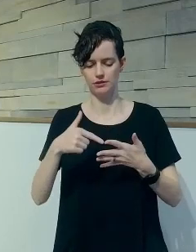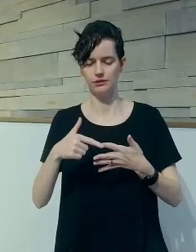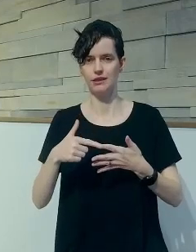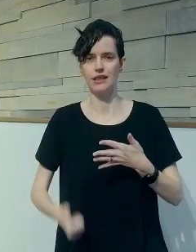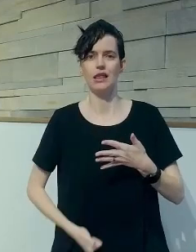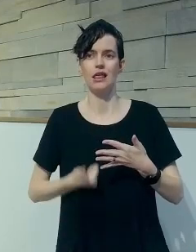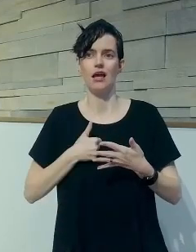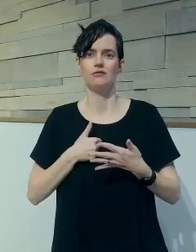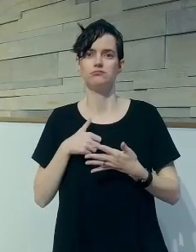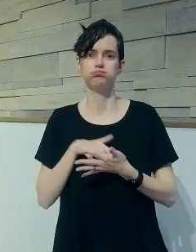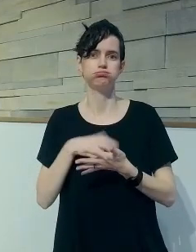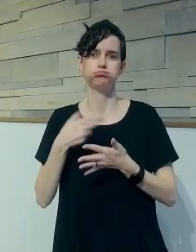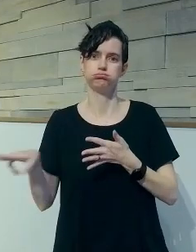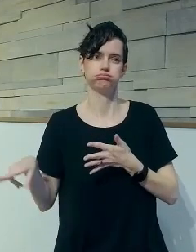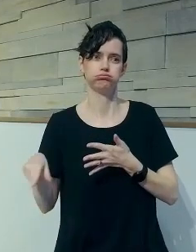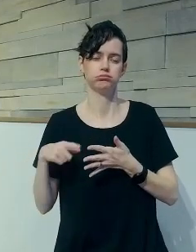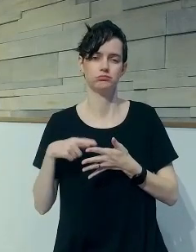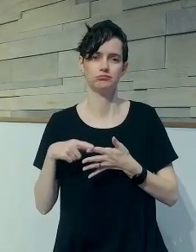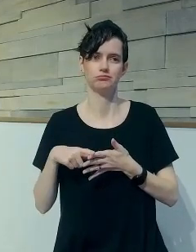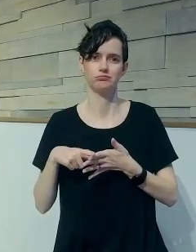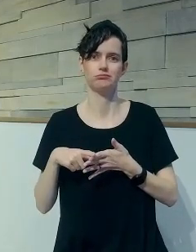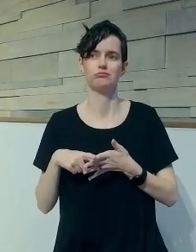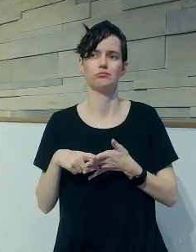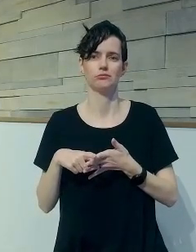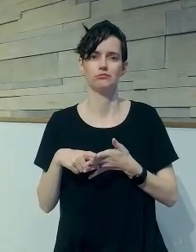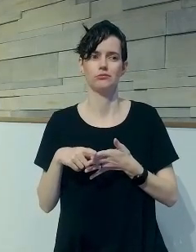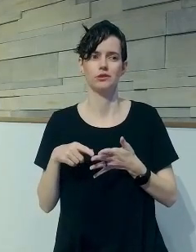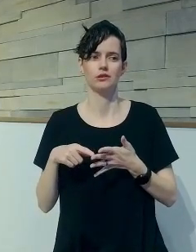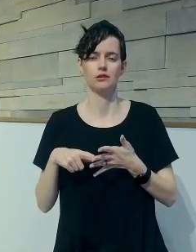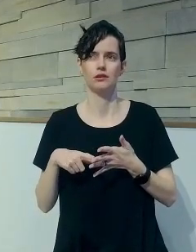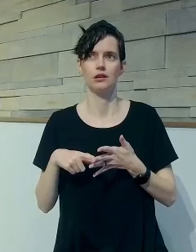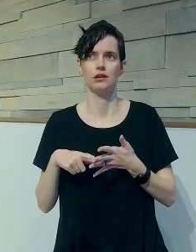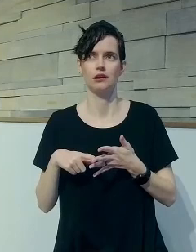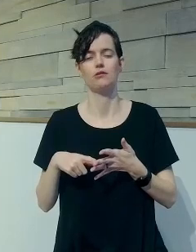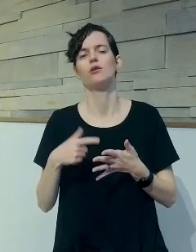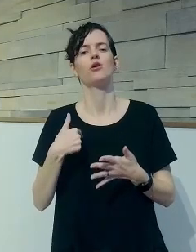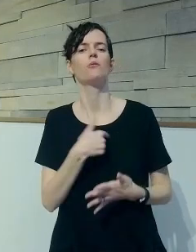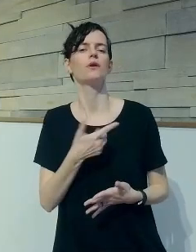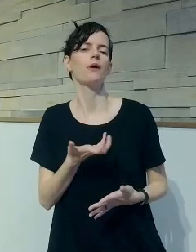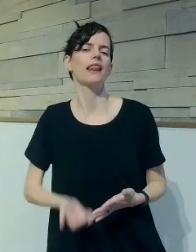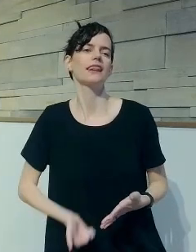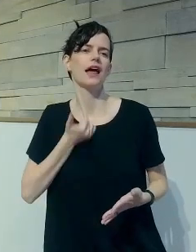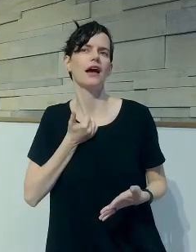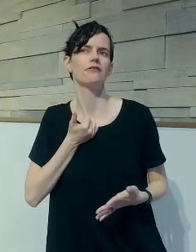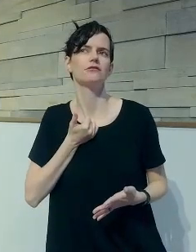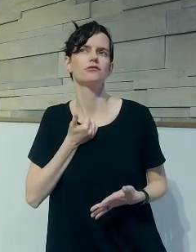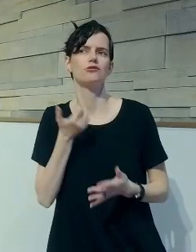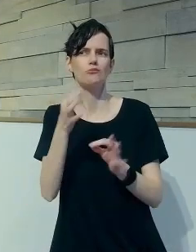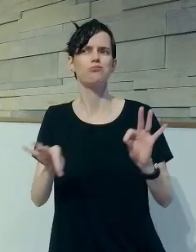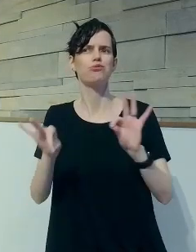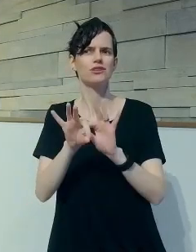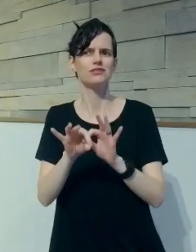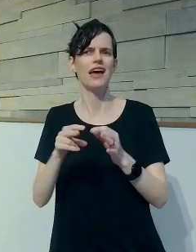that life is fragile, all right? Life is very fragile. Then we're going to see after that, we want our lives to